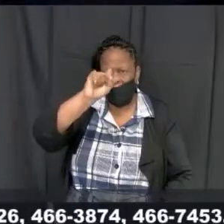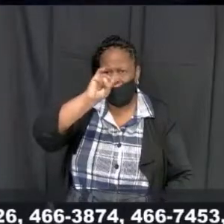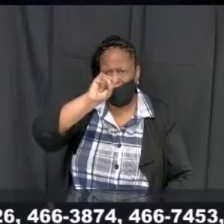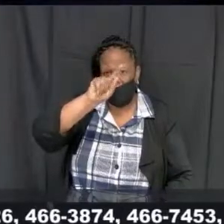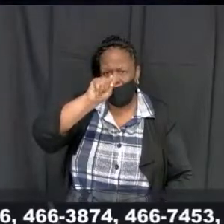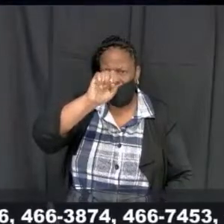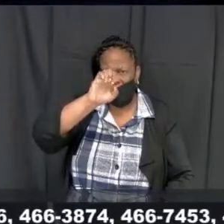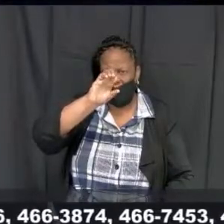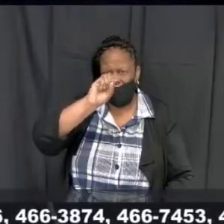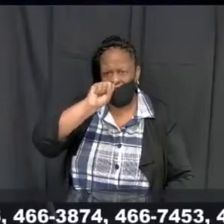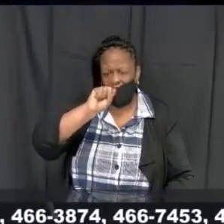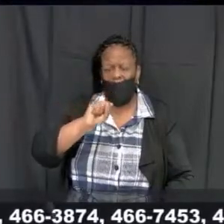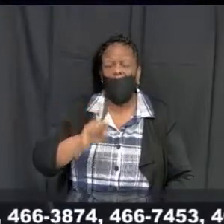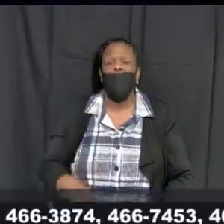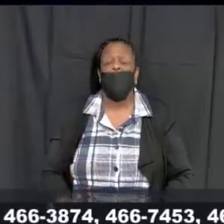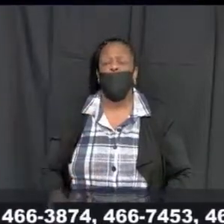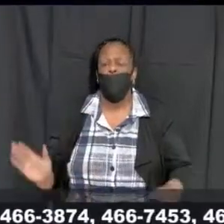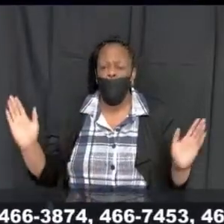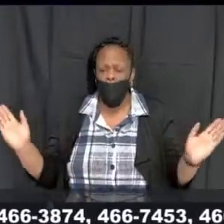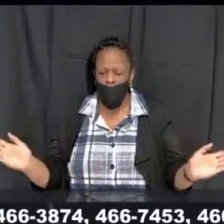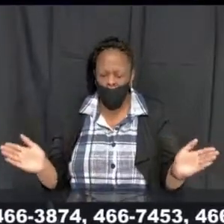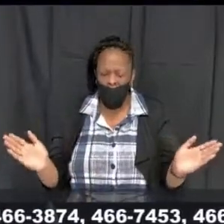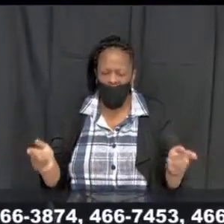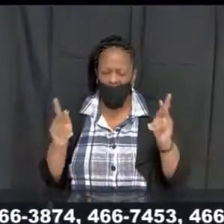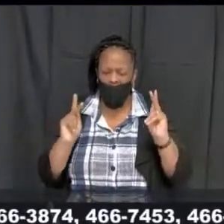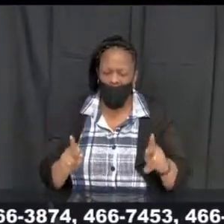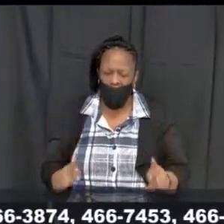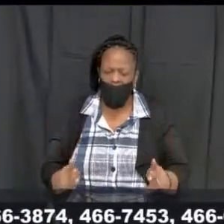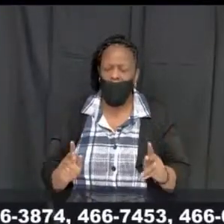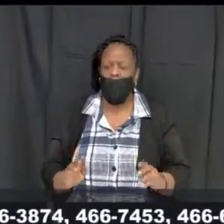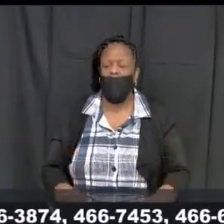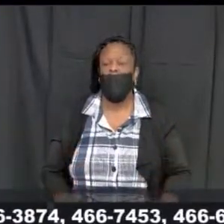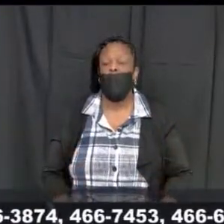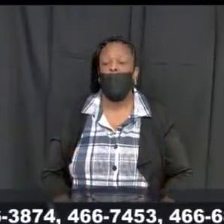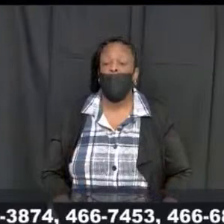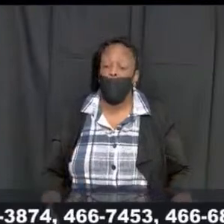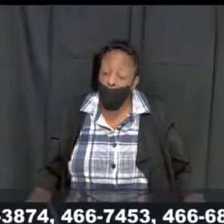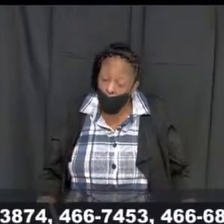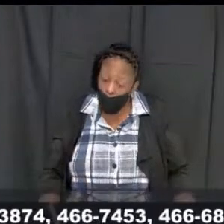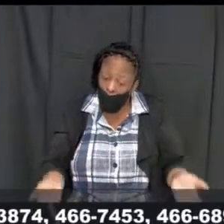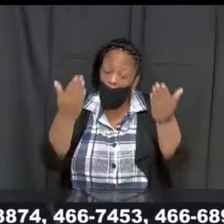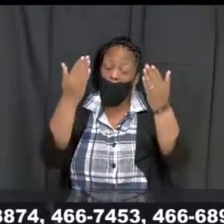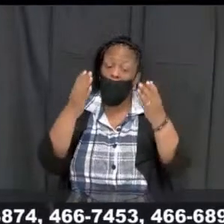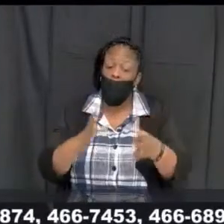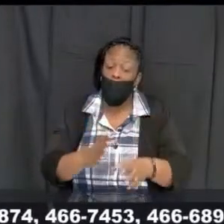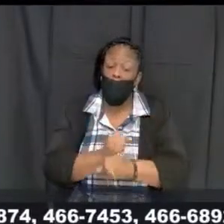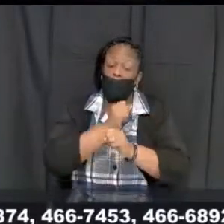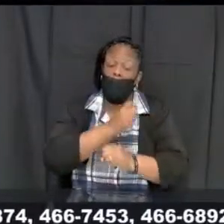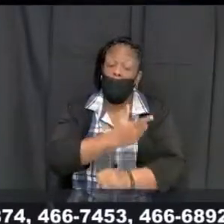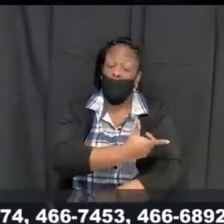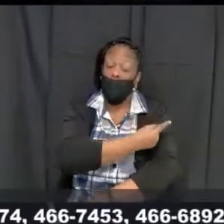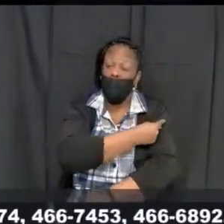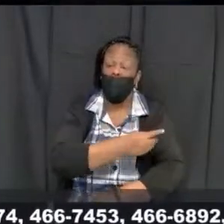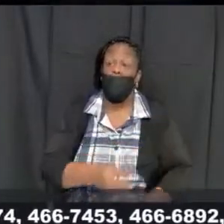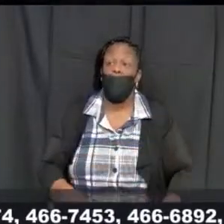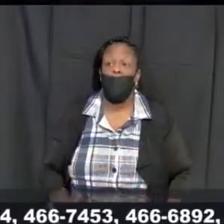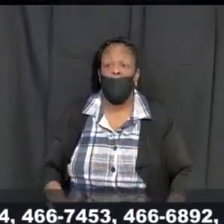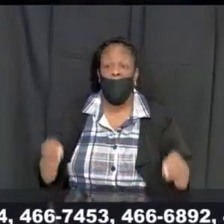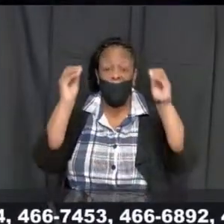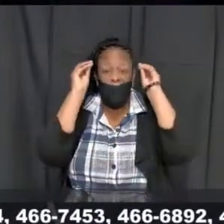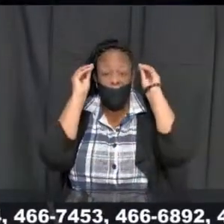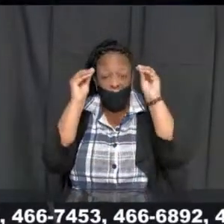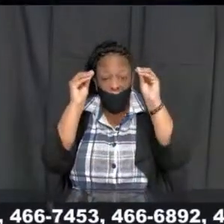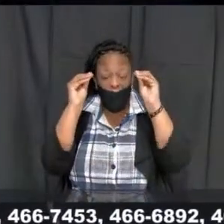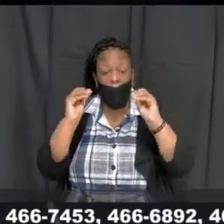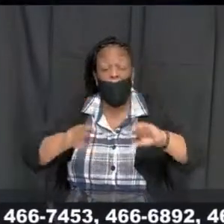encourage their supporters, to encourage their people to support the science and teach them of